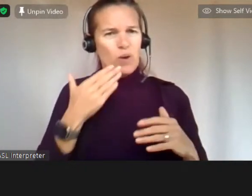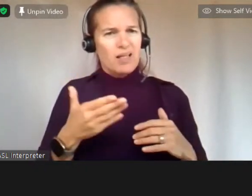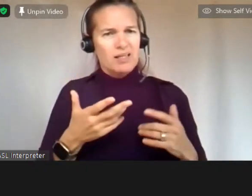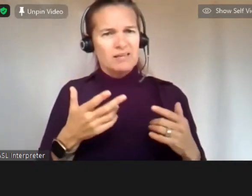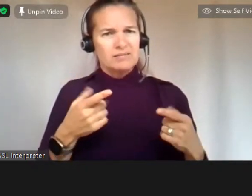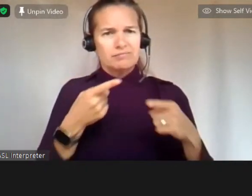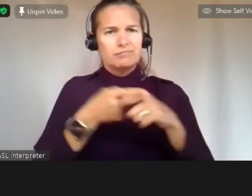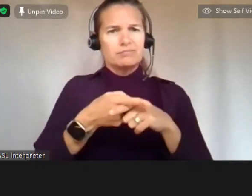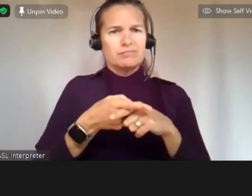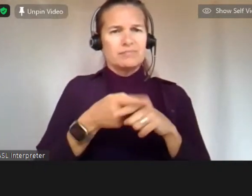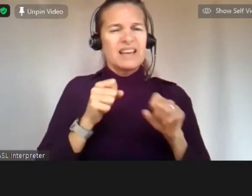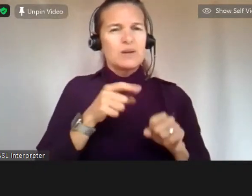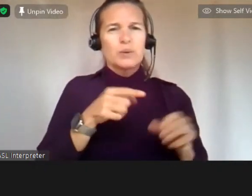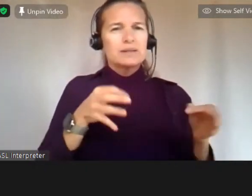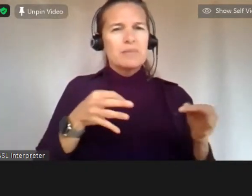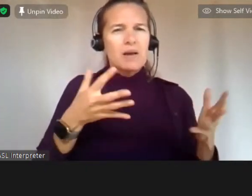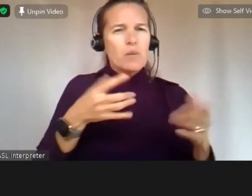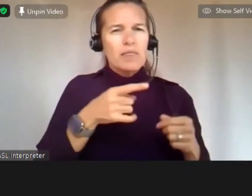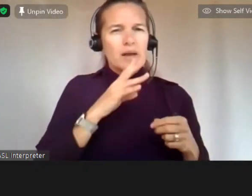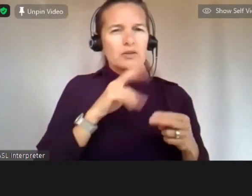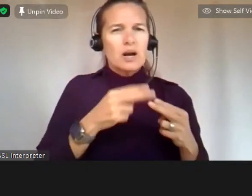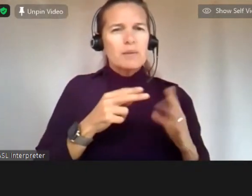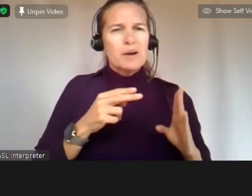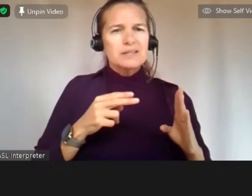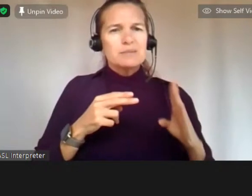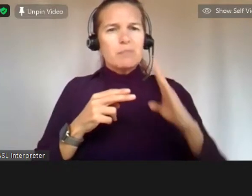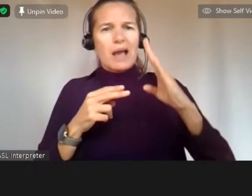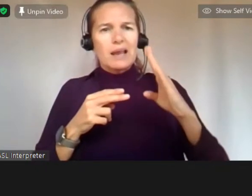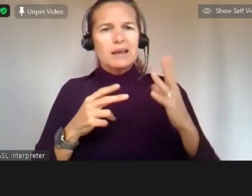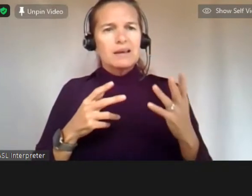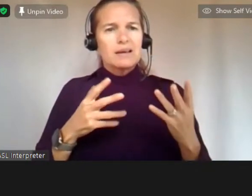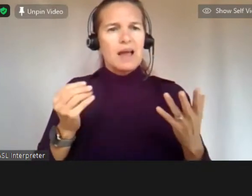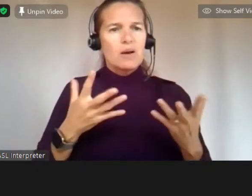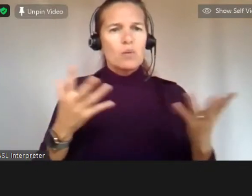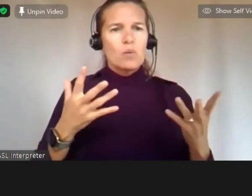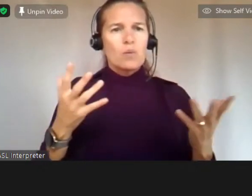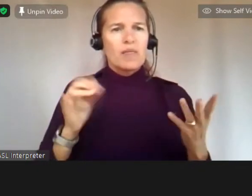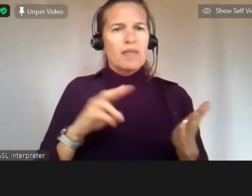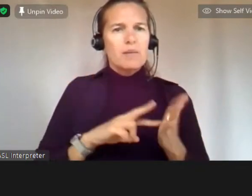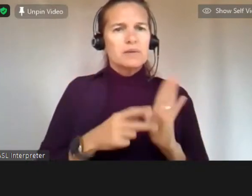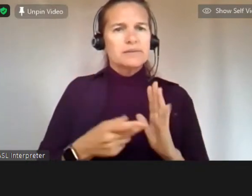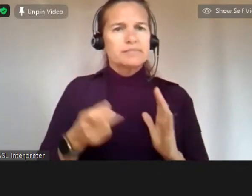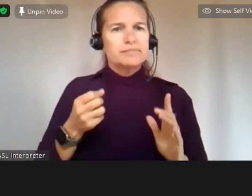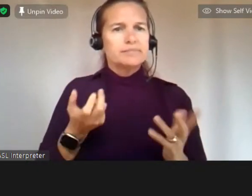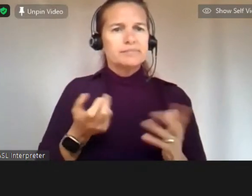the spike and the ramifications of that.